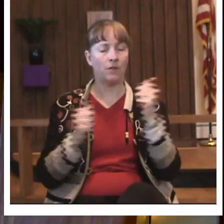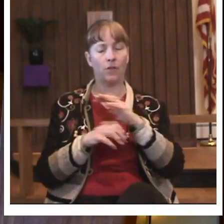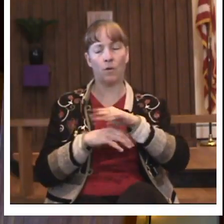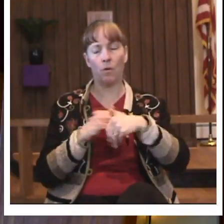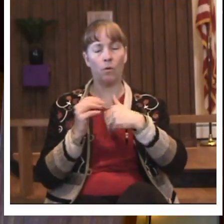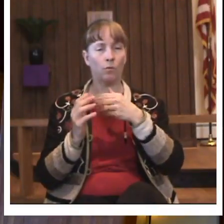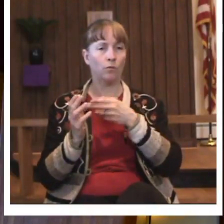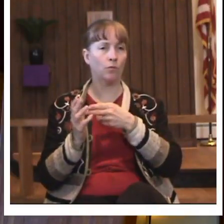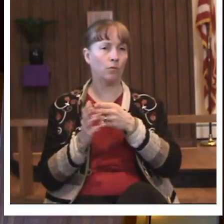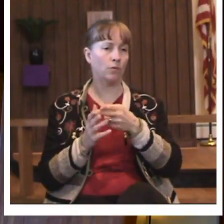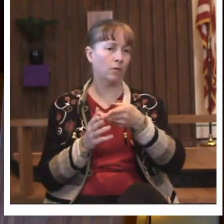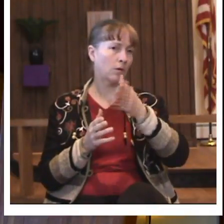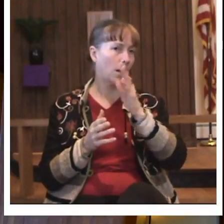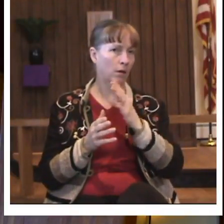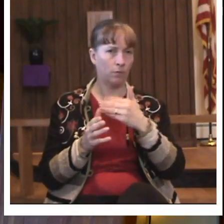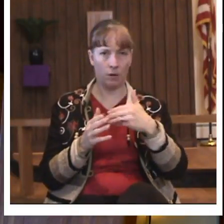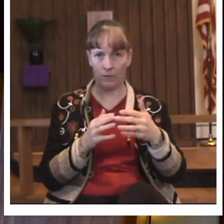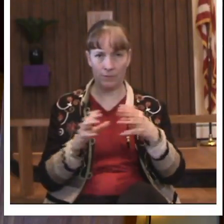God.